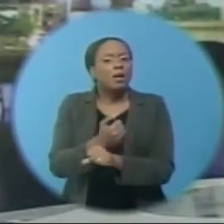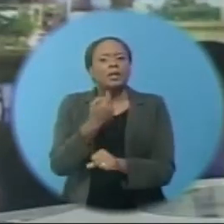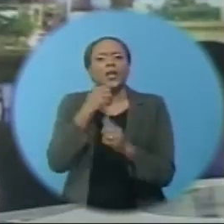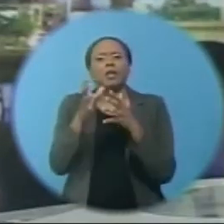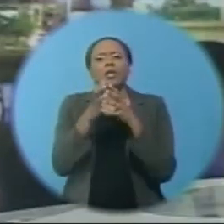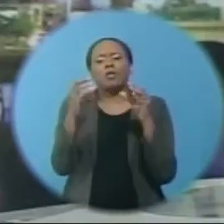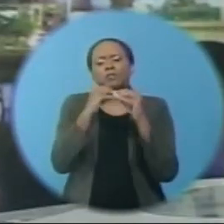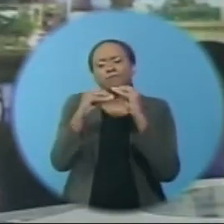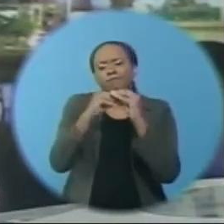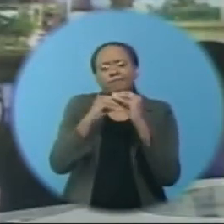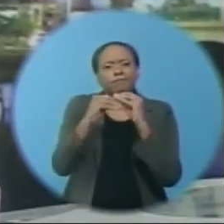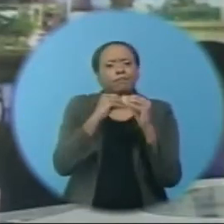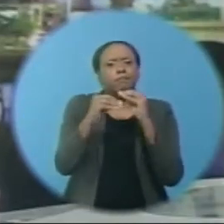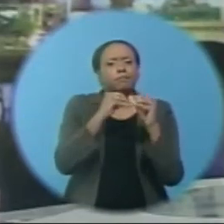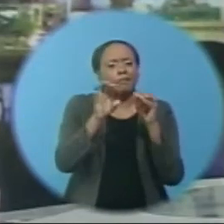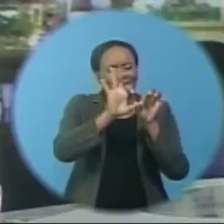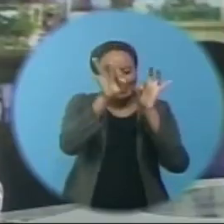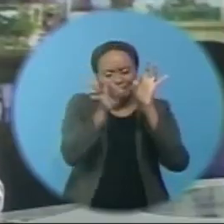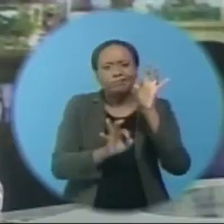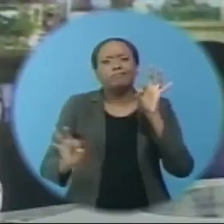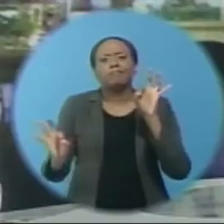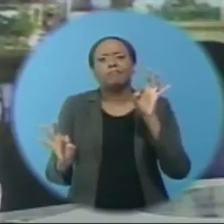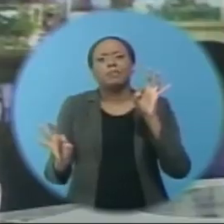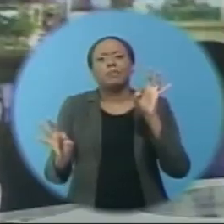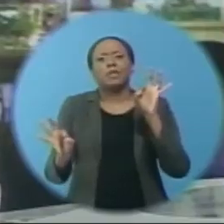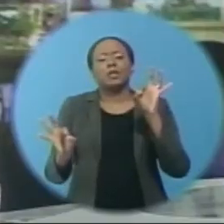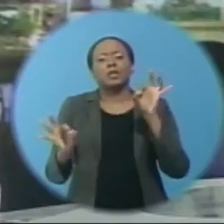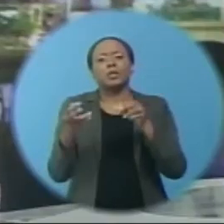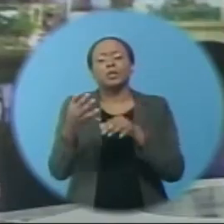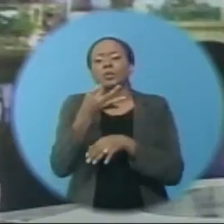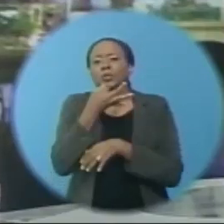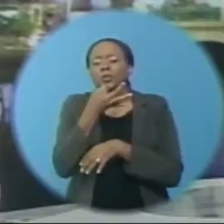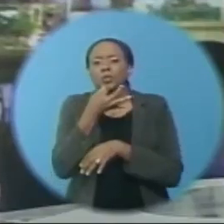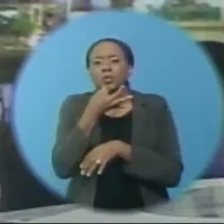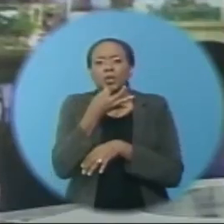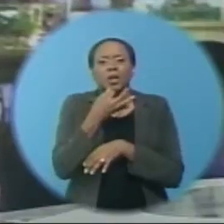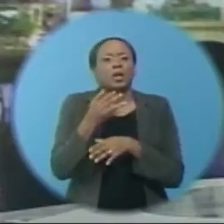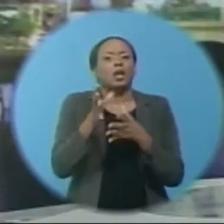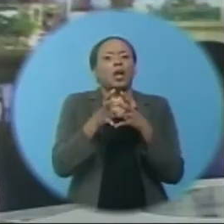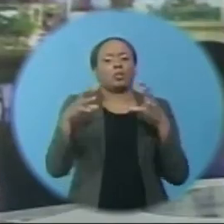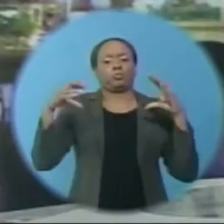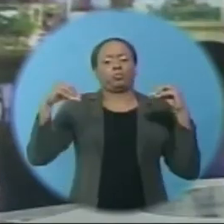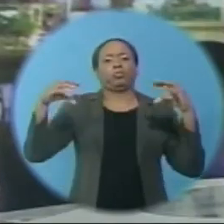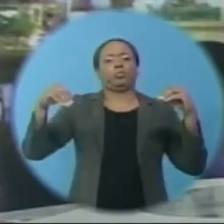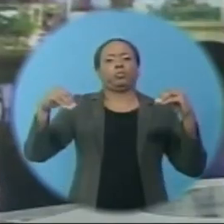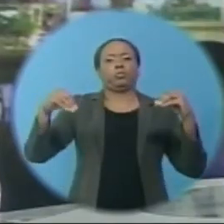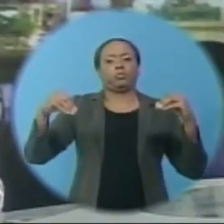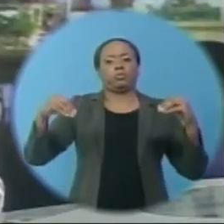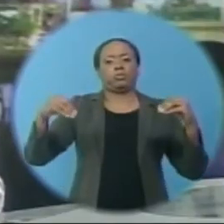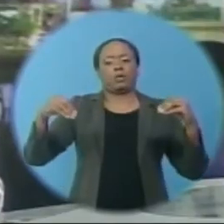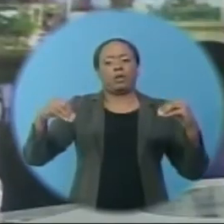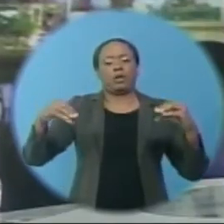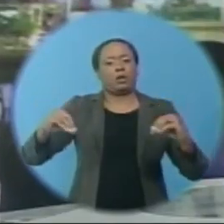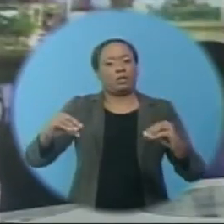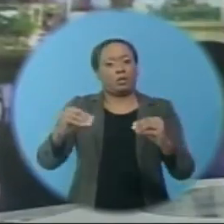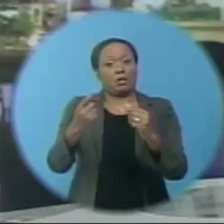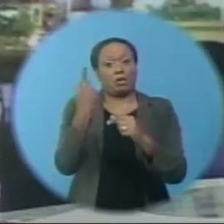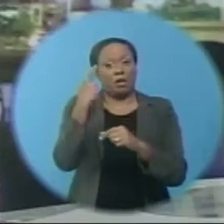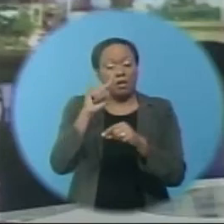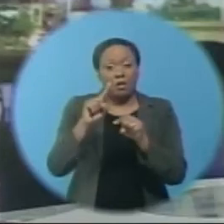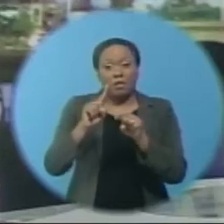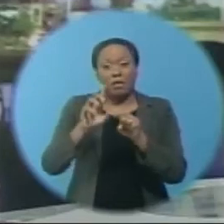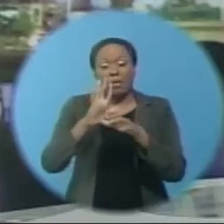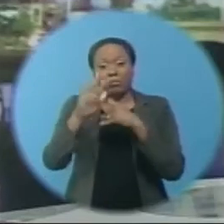mains replacement are in the pipeline, and that translates into scheduled shutdowns and possible outages. And that's why she's